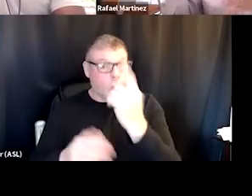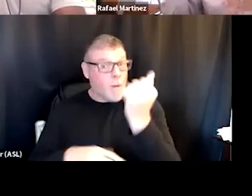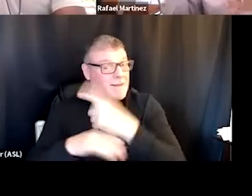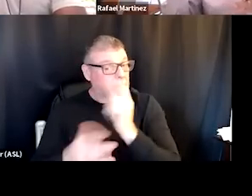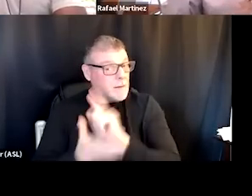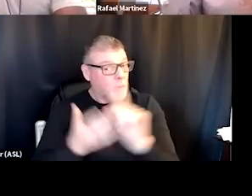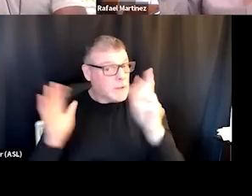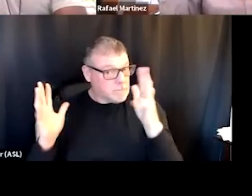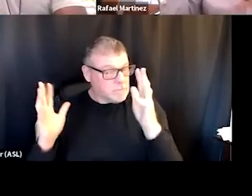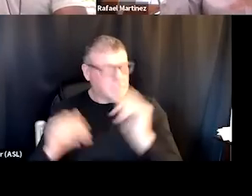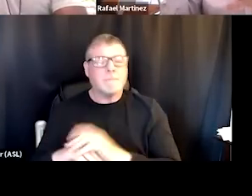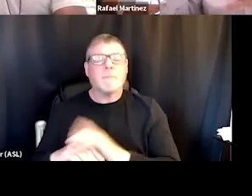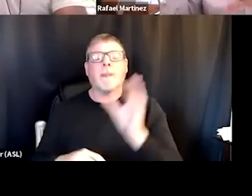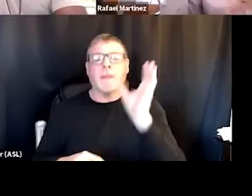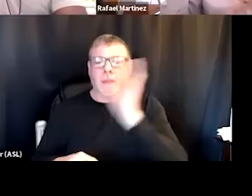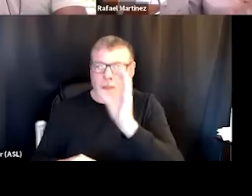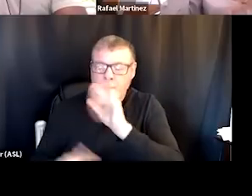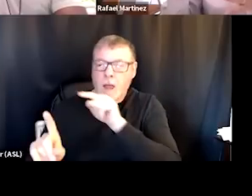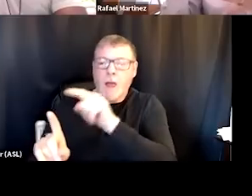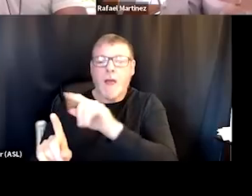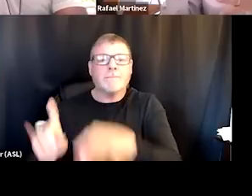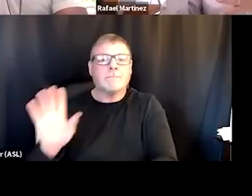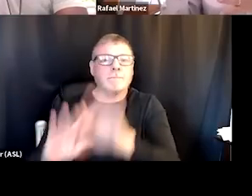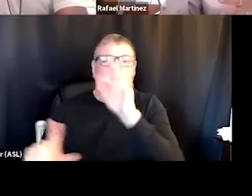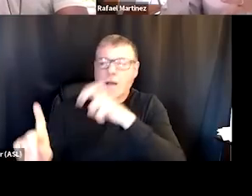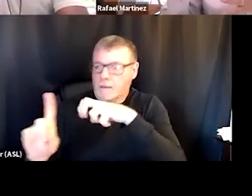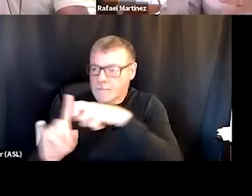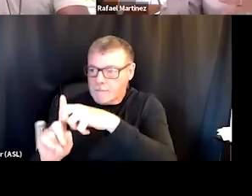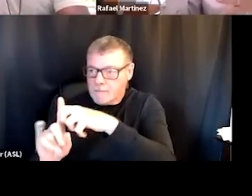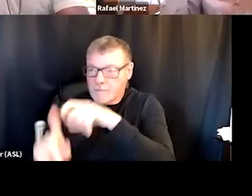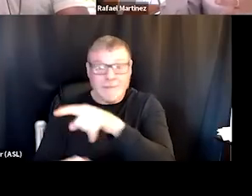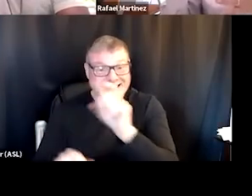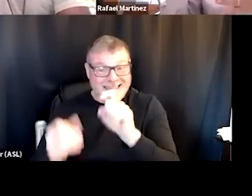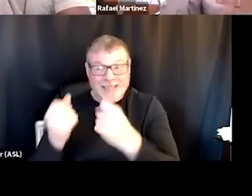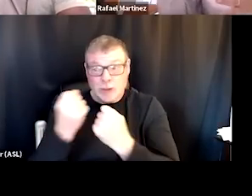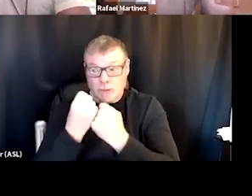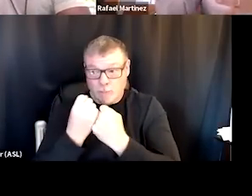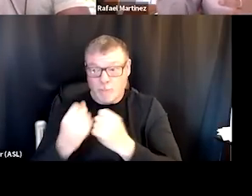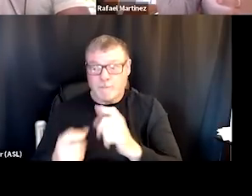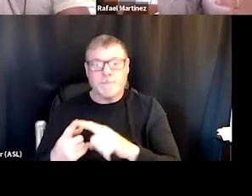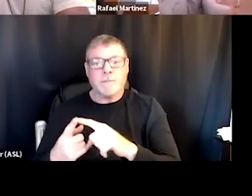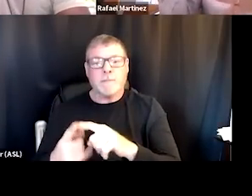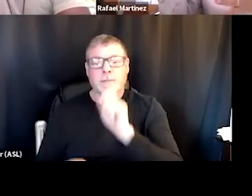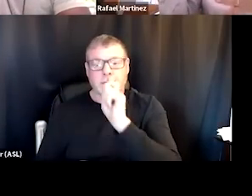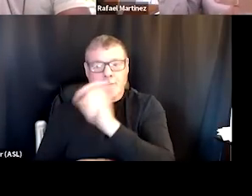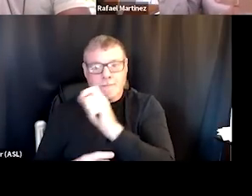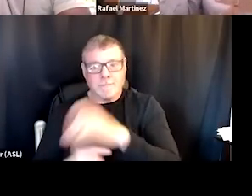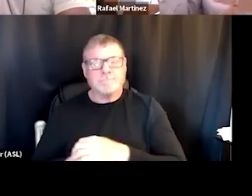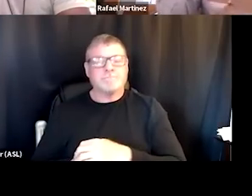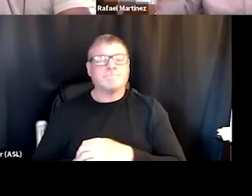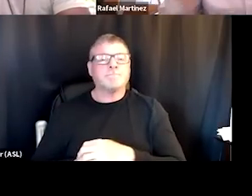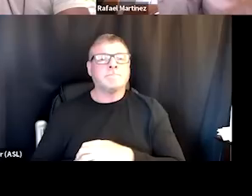now. They're looking and finding folks that need support. They're dropping a pin.